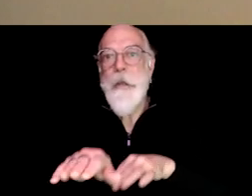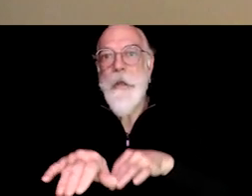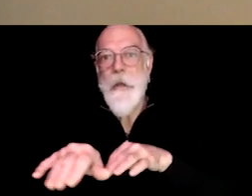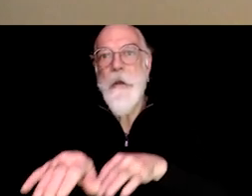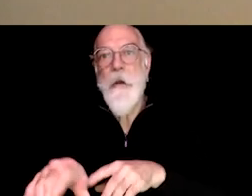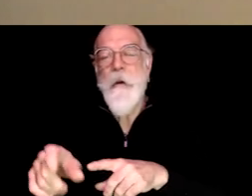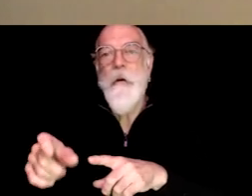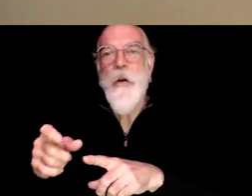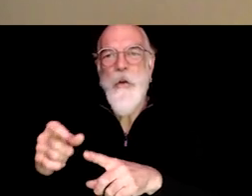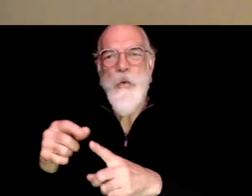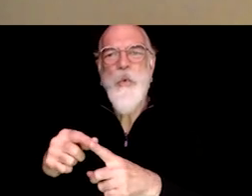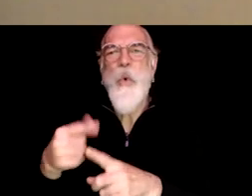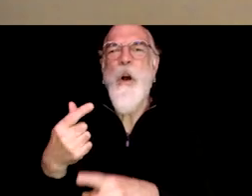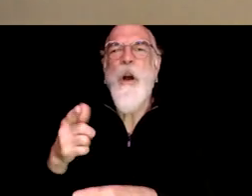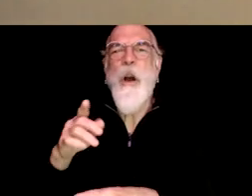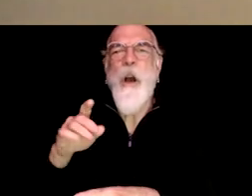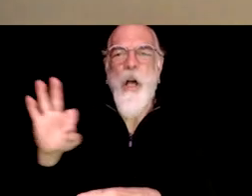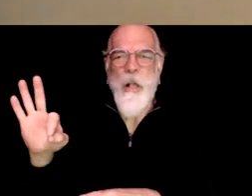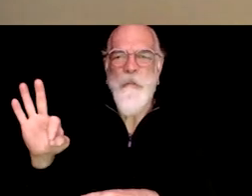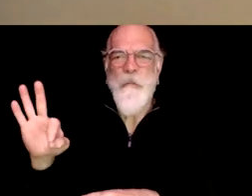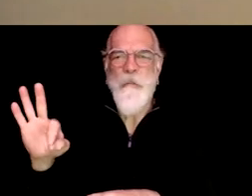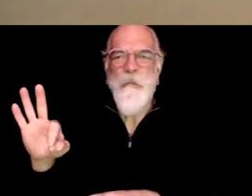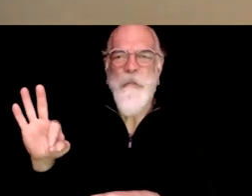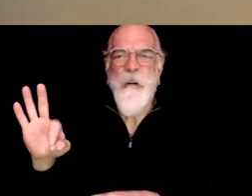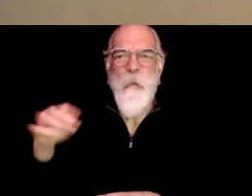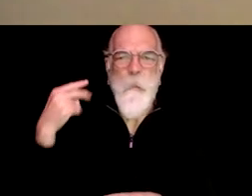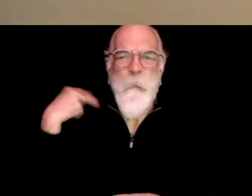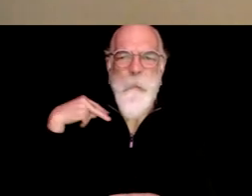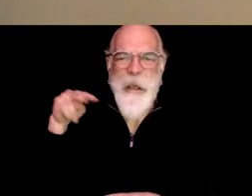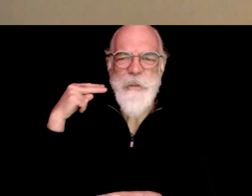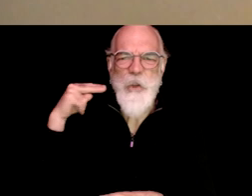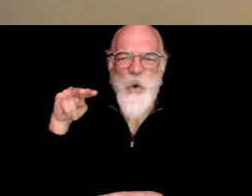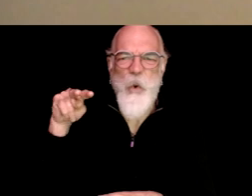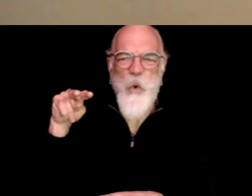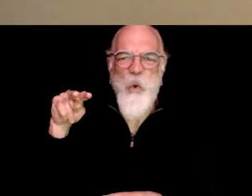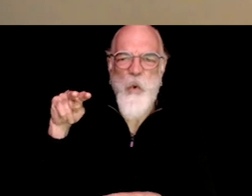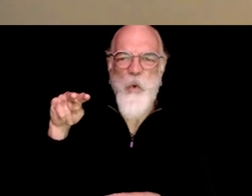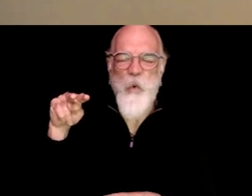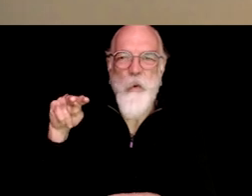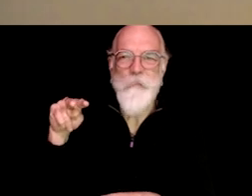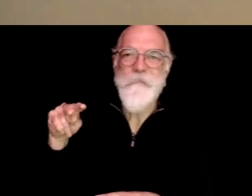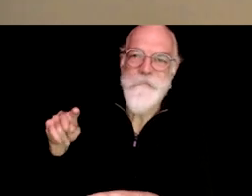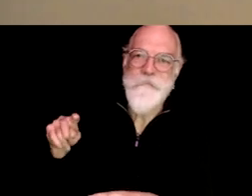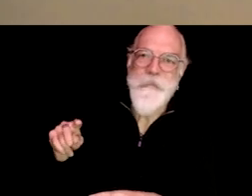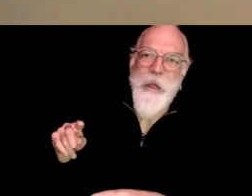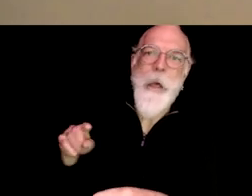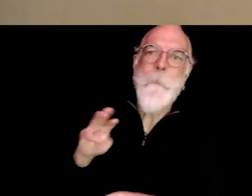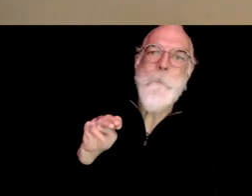the Mississippi. That has to do with the living water. So